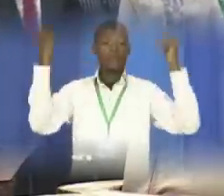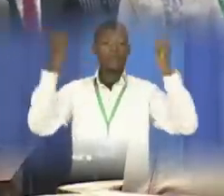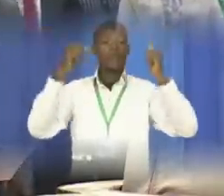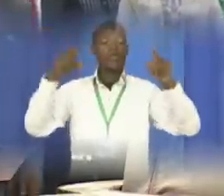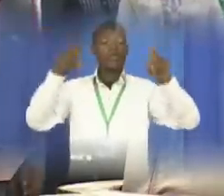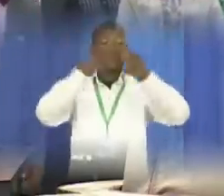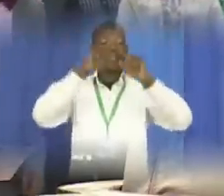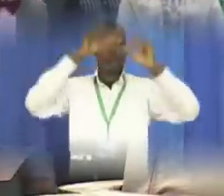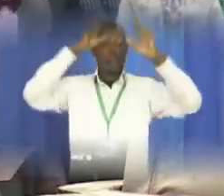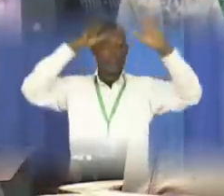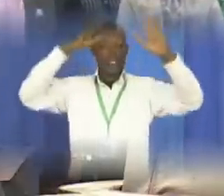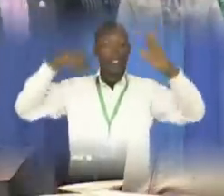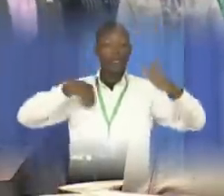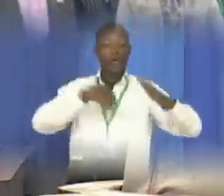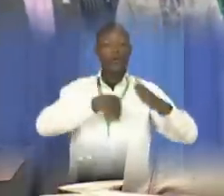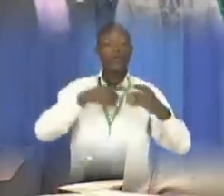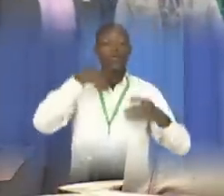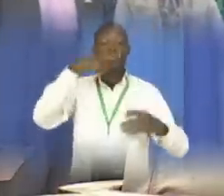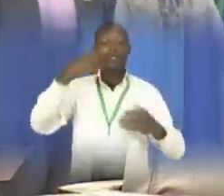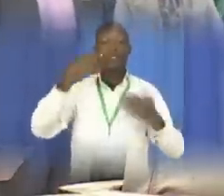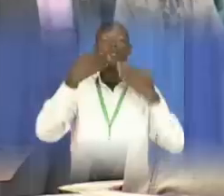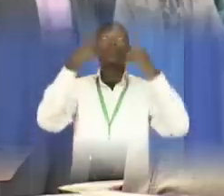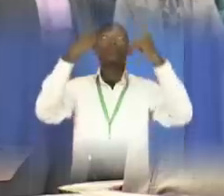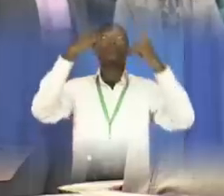Father, we say thank you once again.